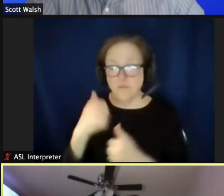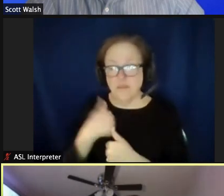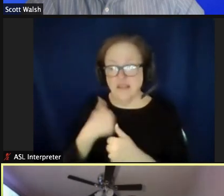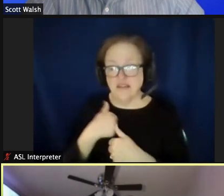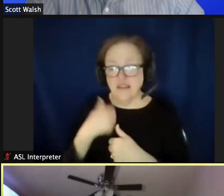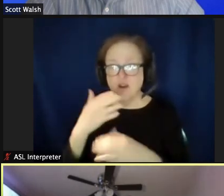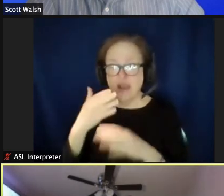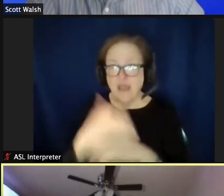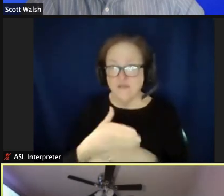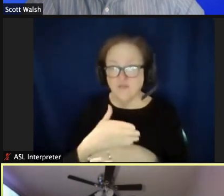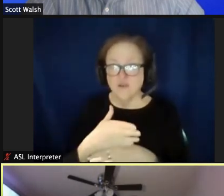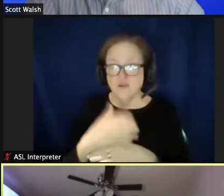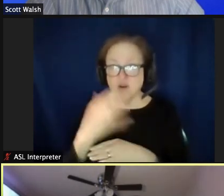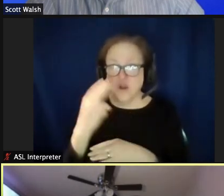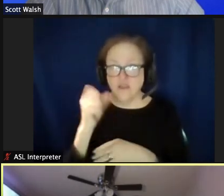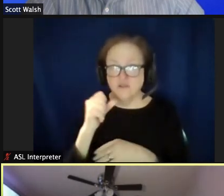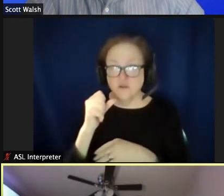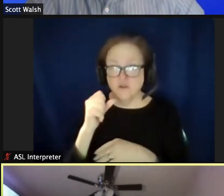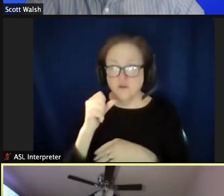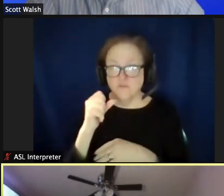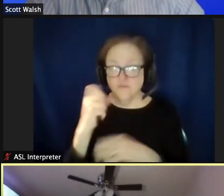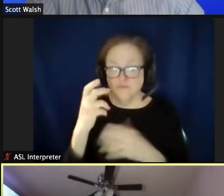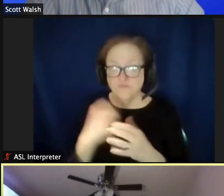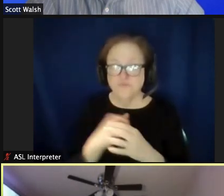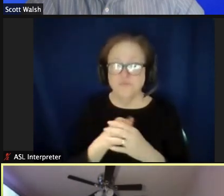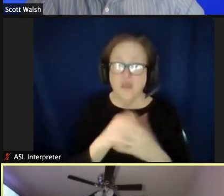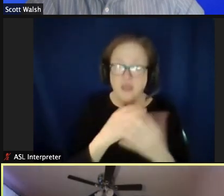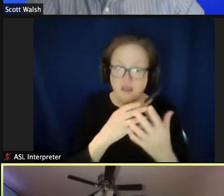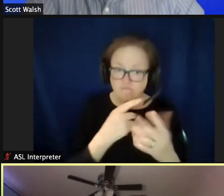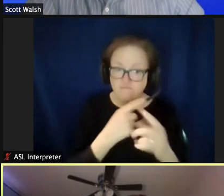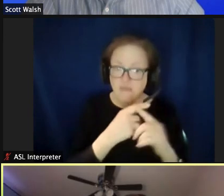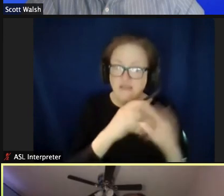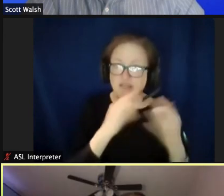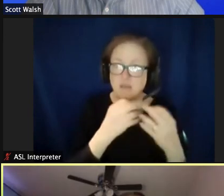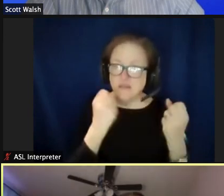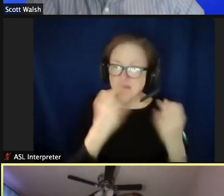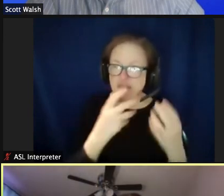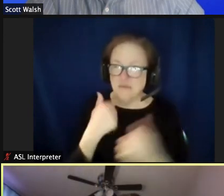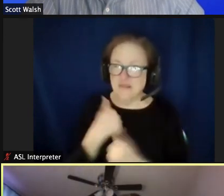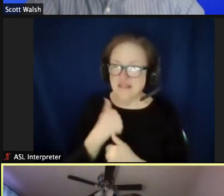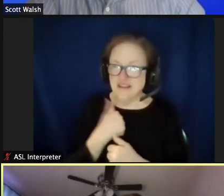military men. That being said, that dream is cut short.